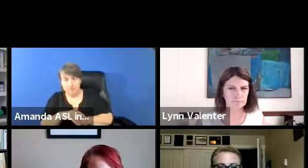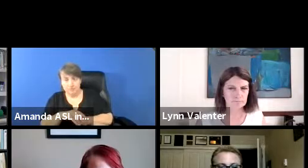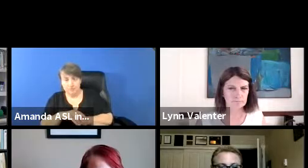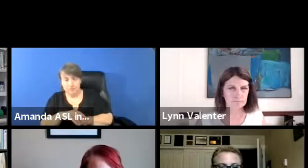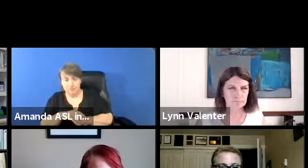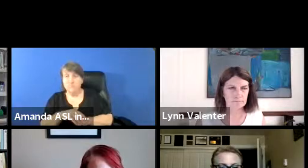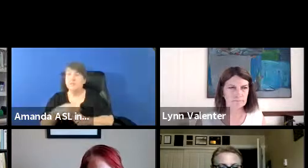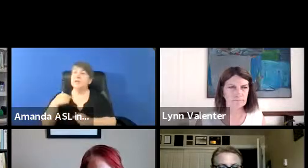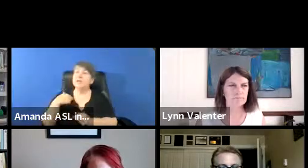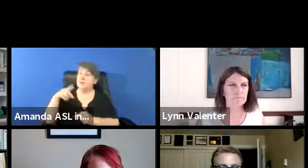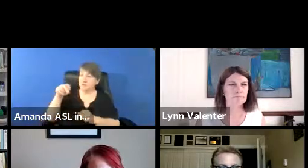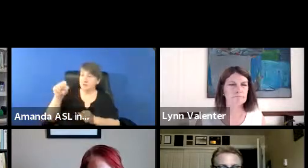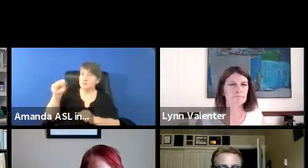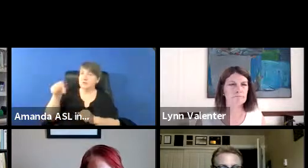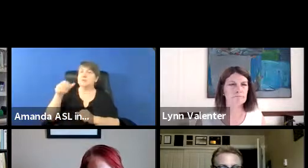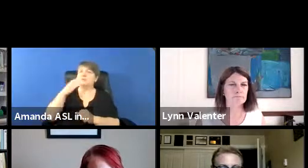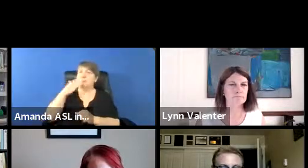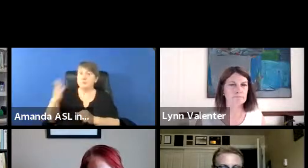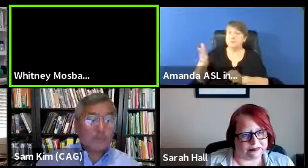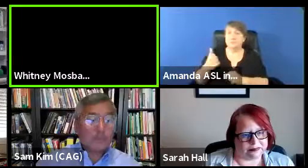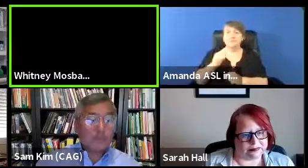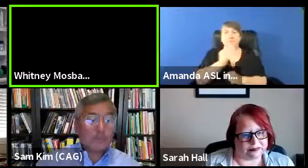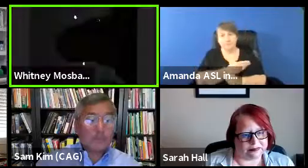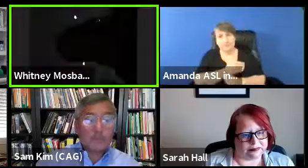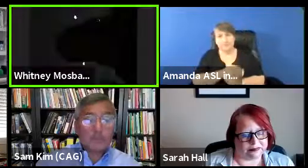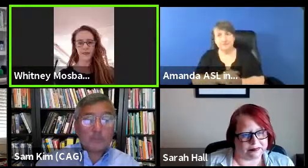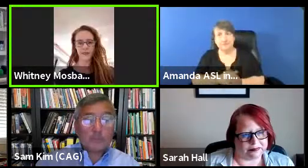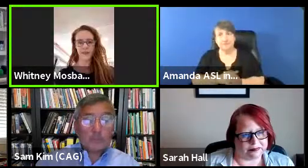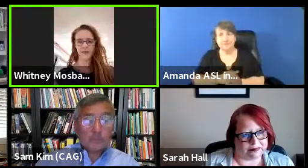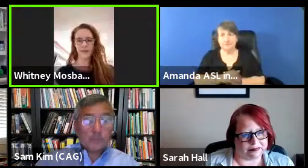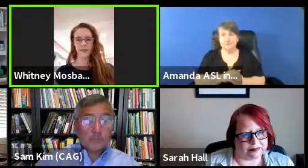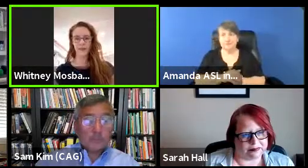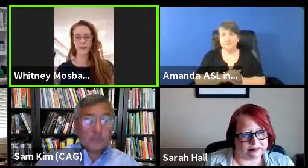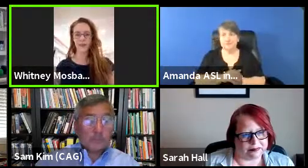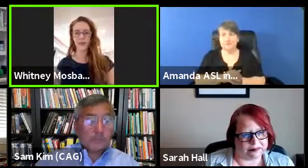I do, thank you. Welcome.